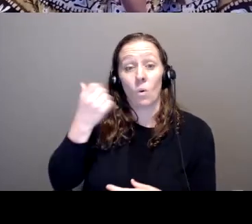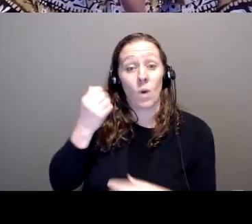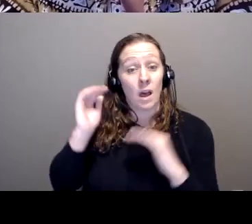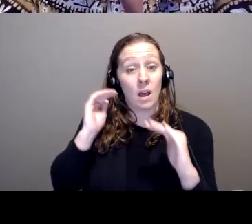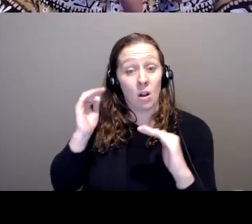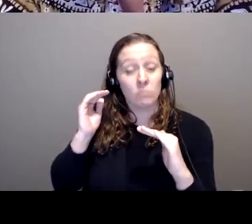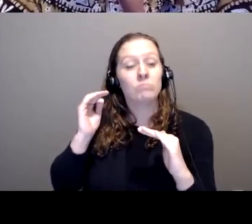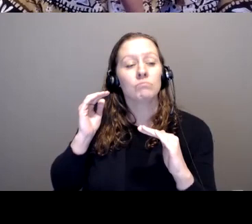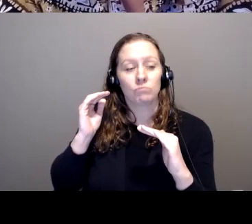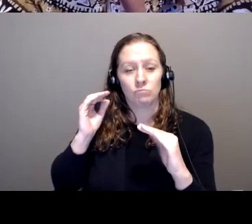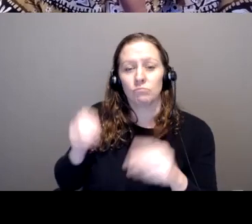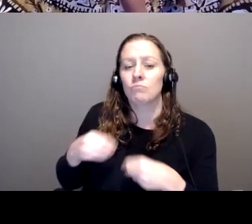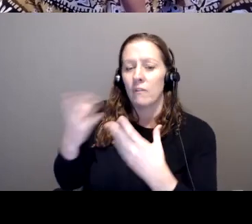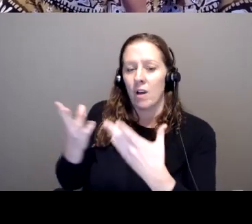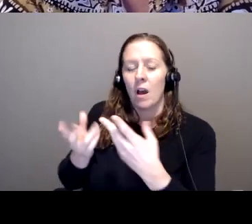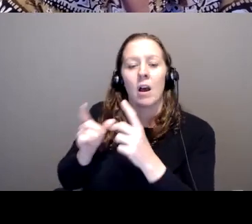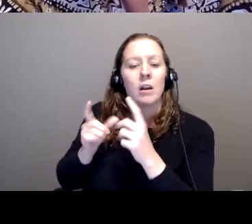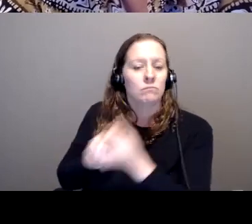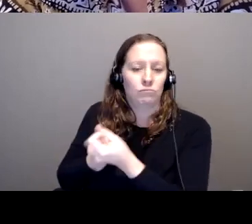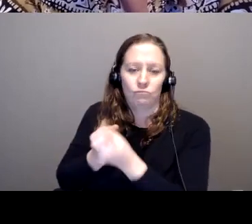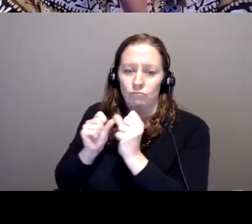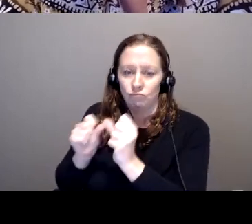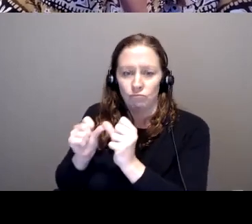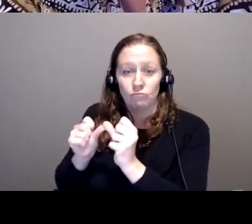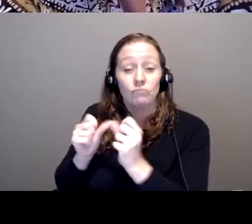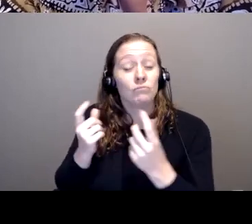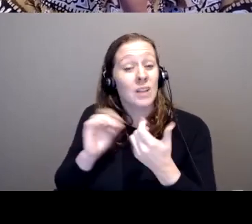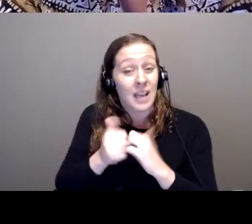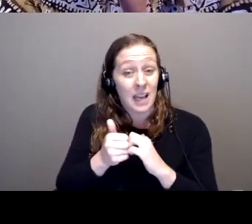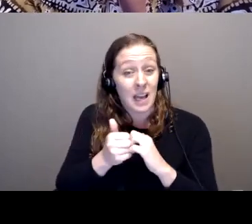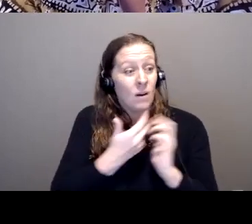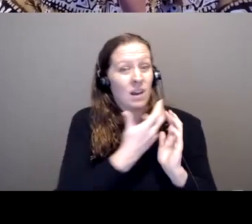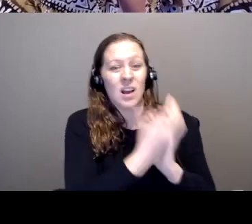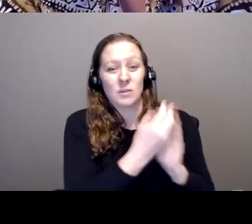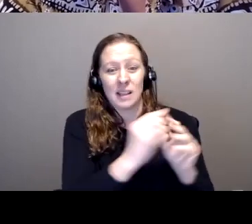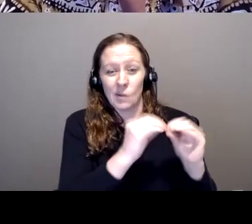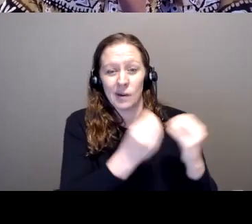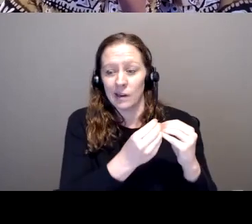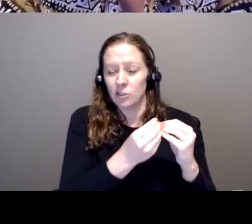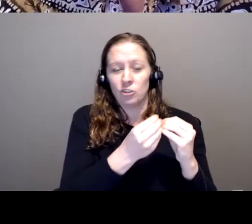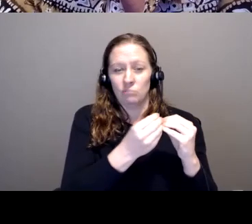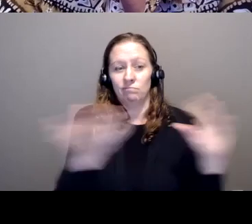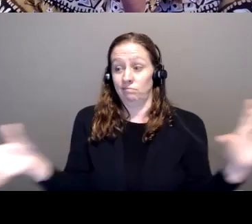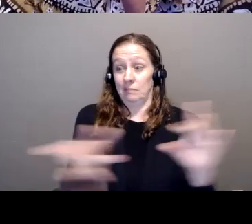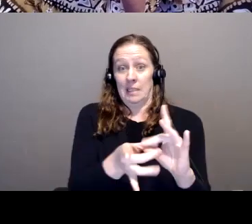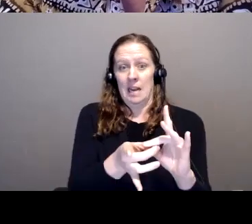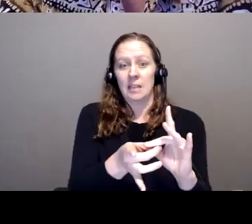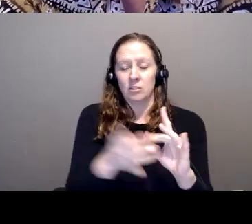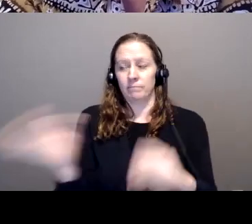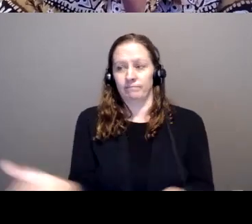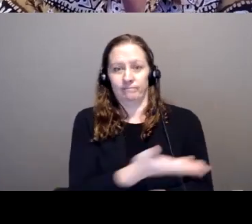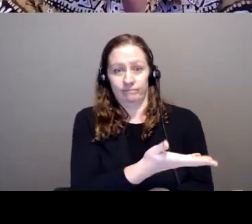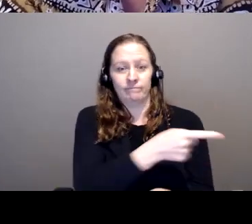as well, by connecting them with outside organizations that